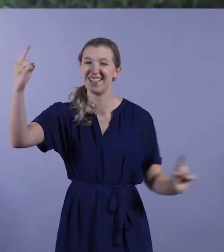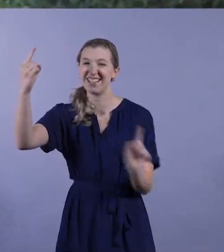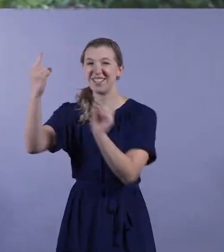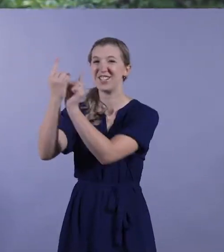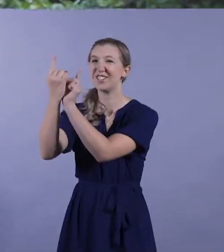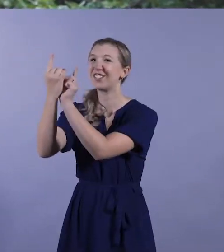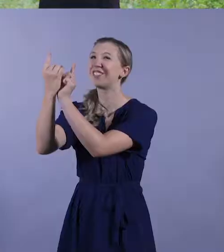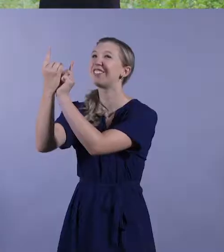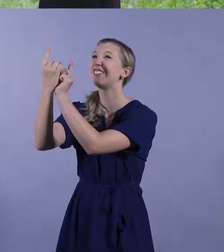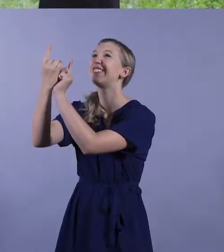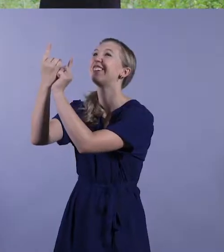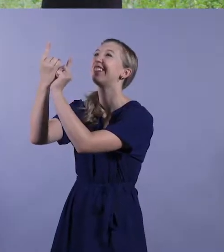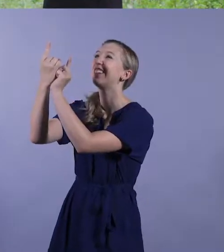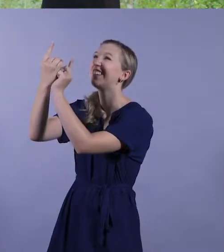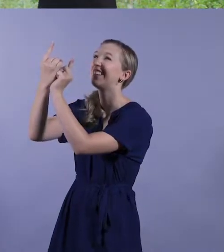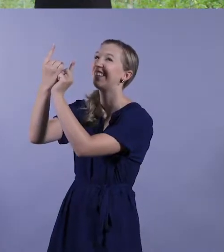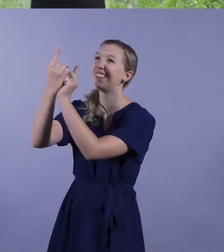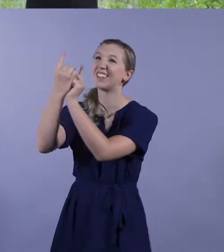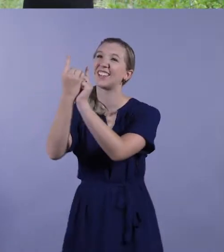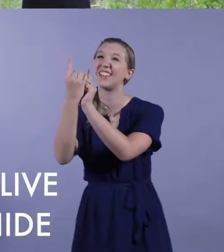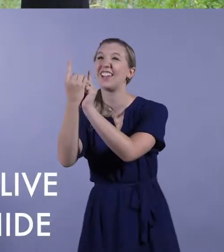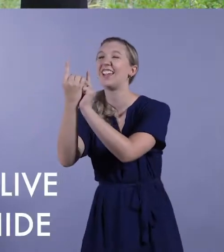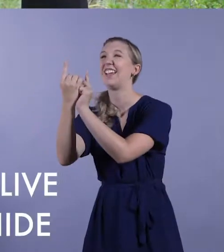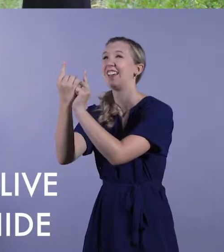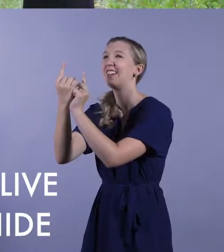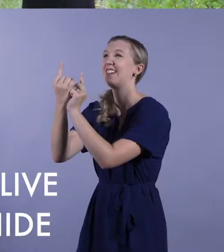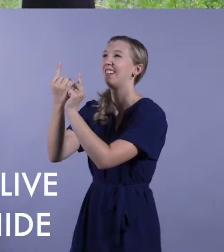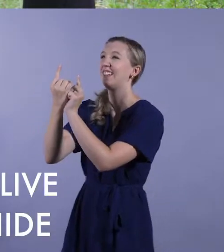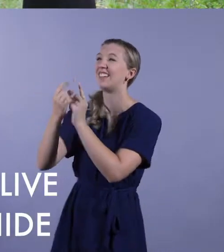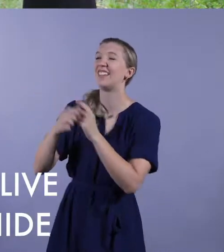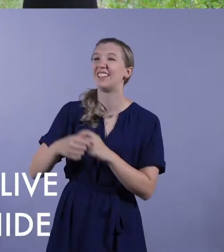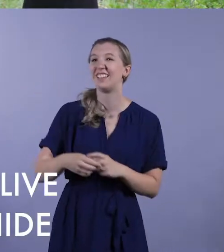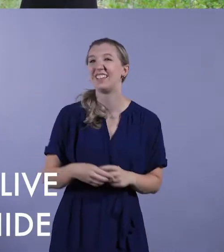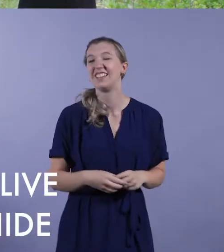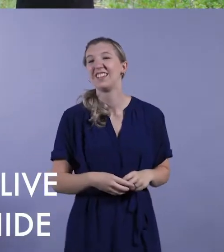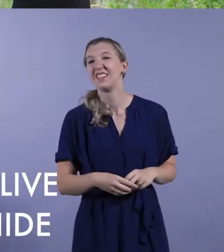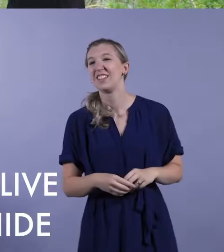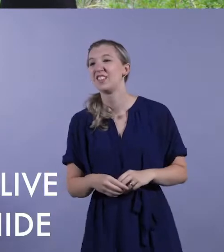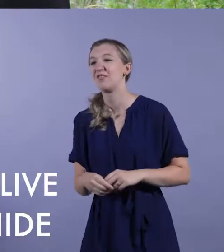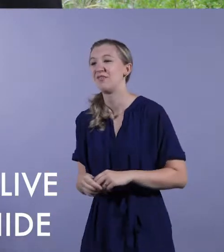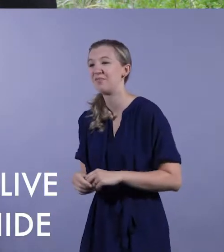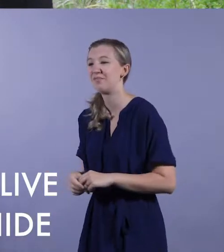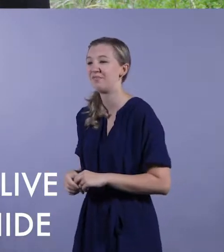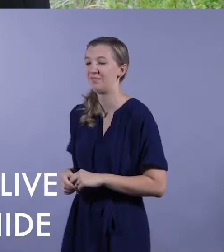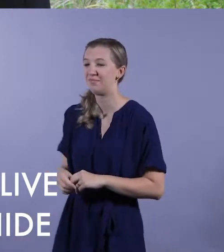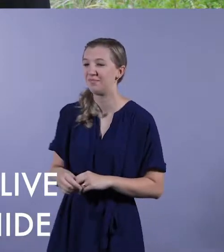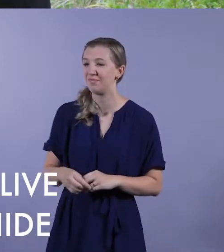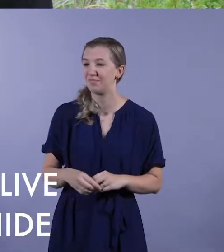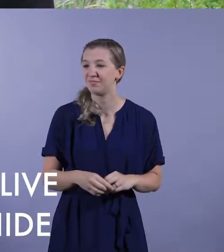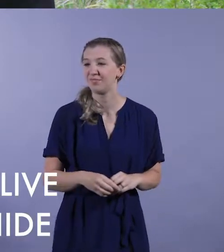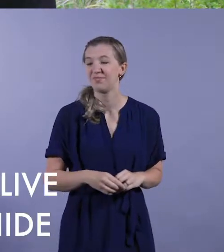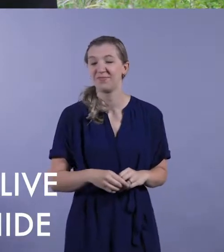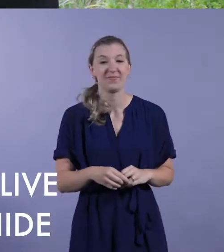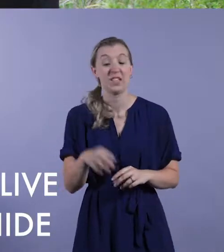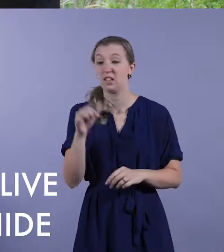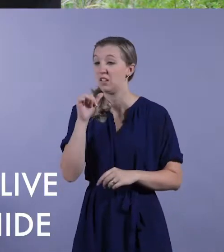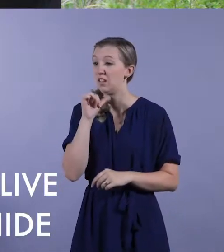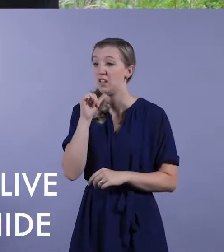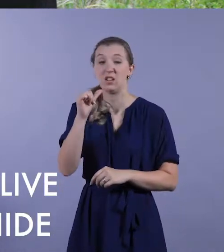till I met you. Then